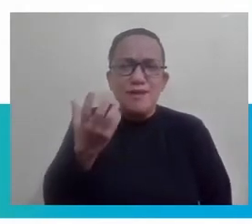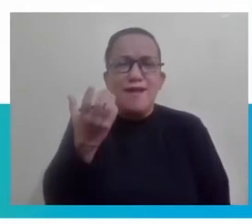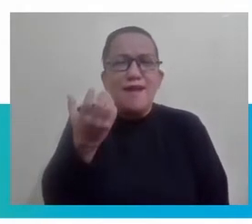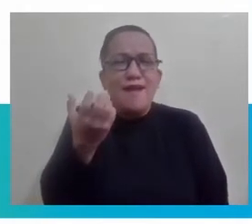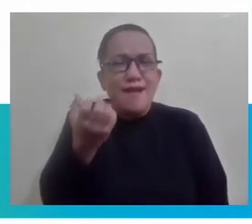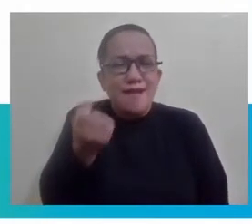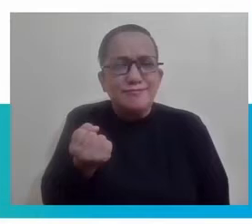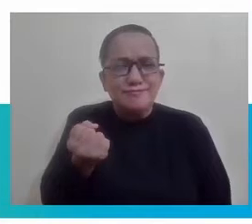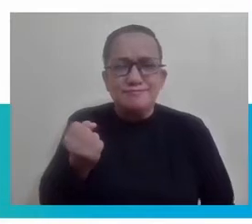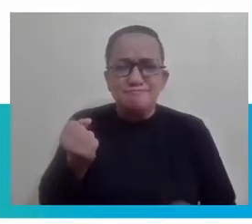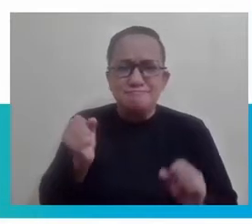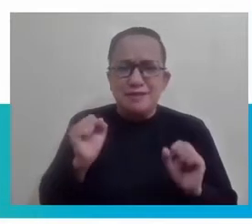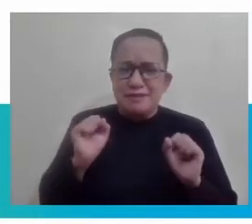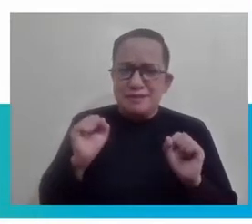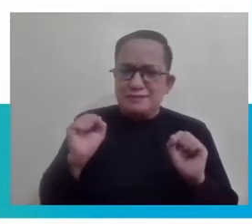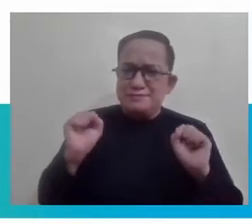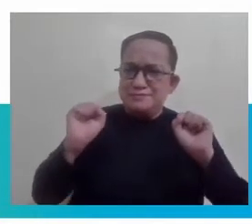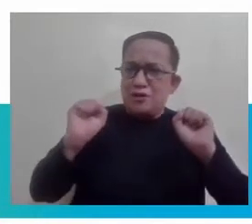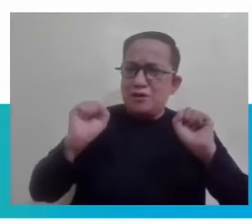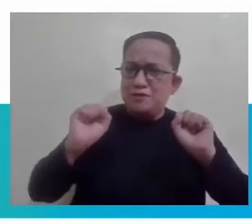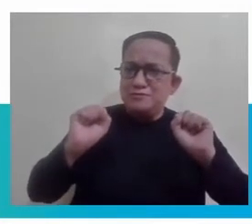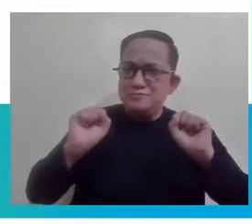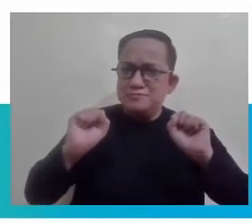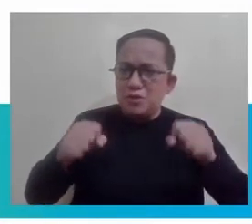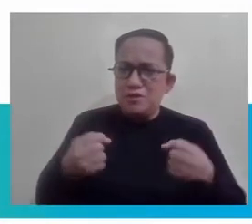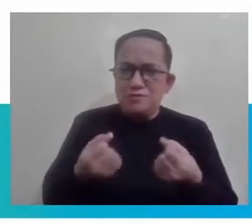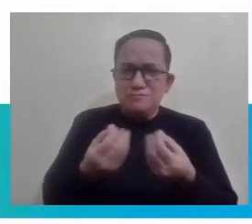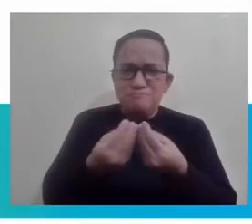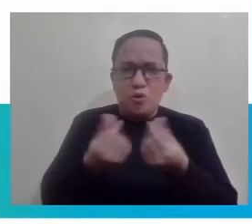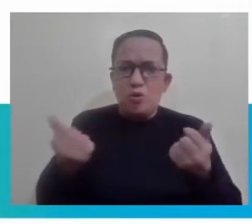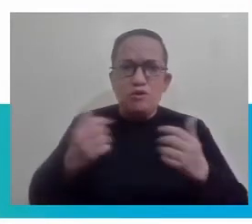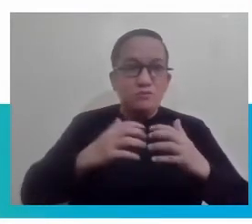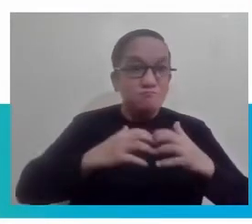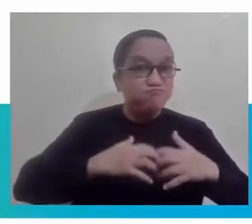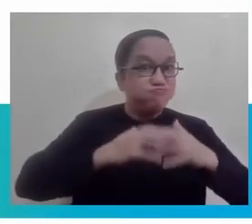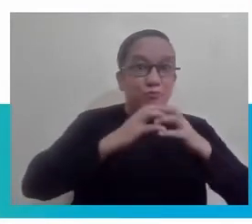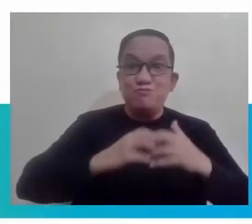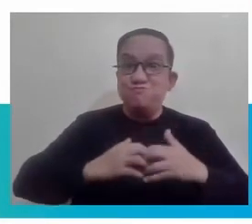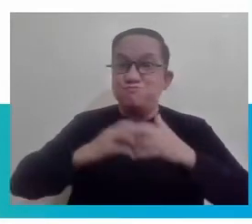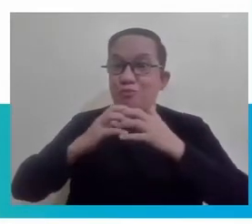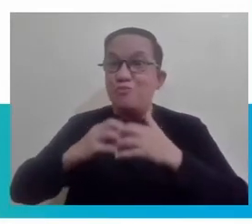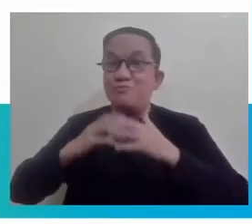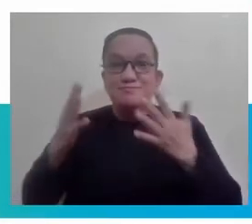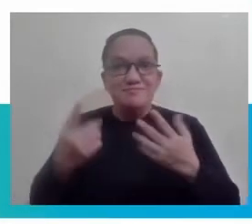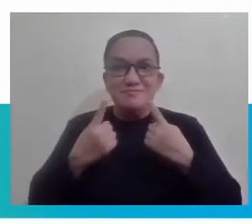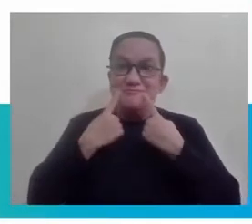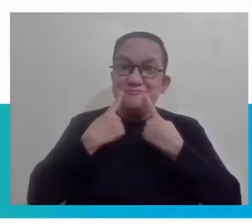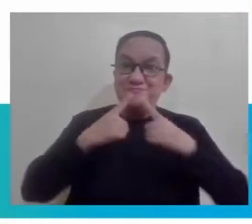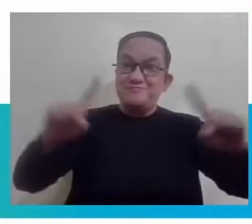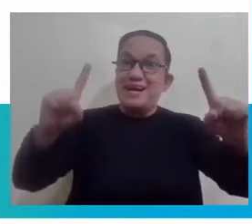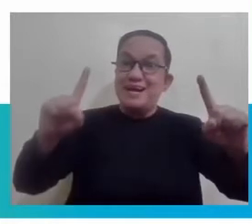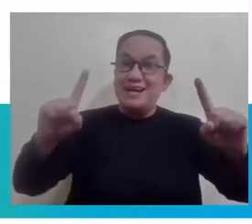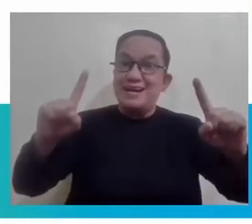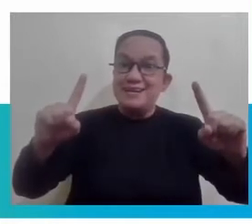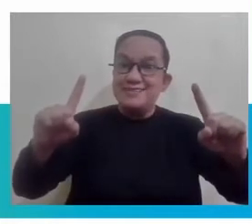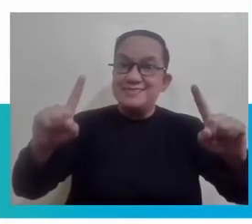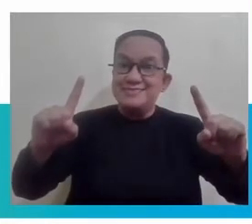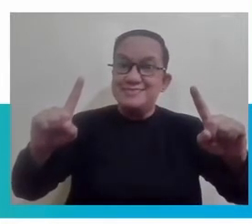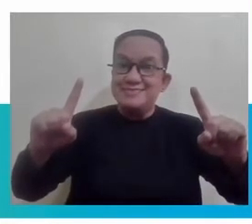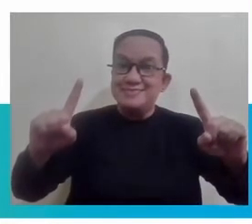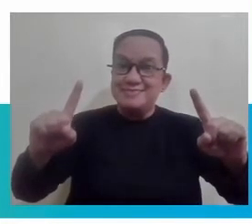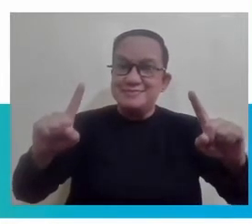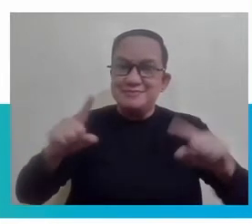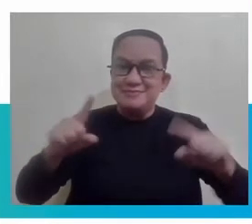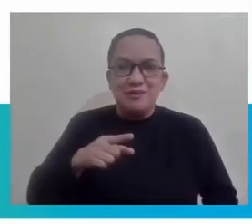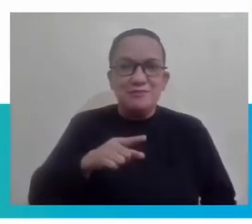communities through rebuilding and a green recovery? Could you tell us what you think the top priorities should